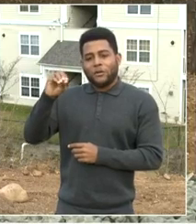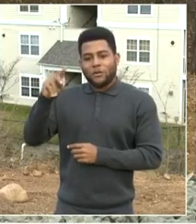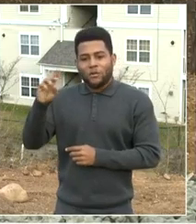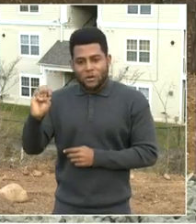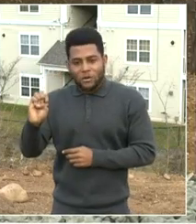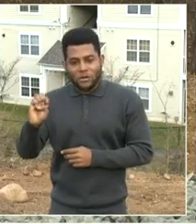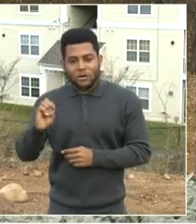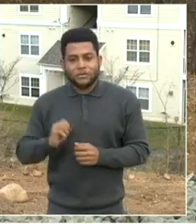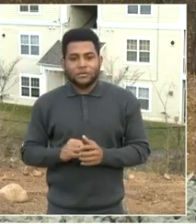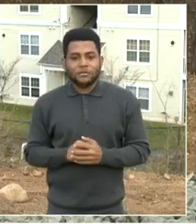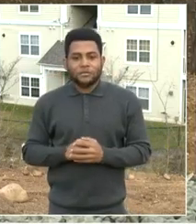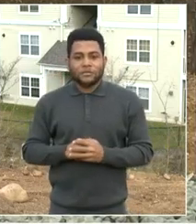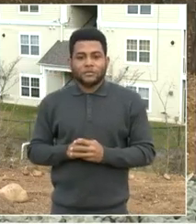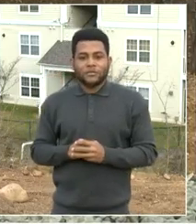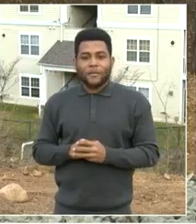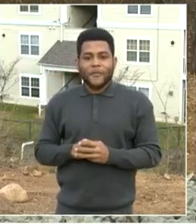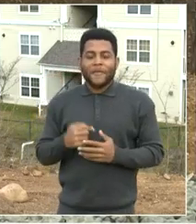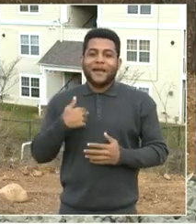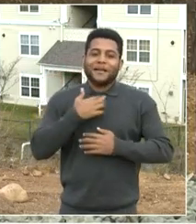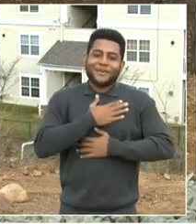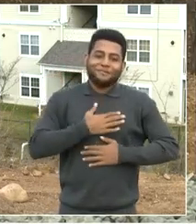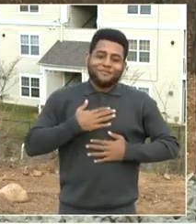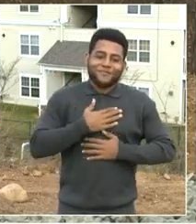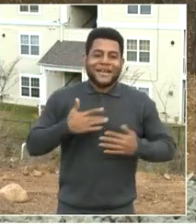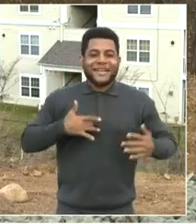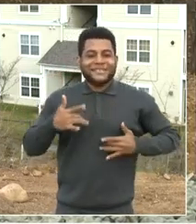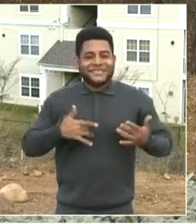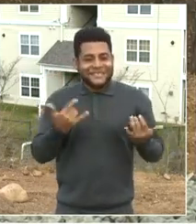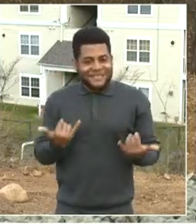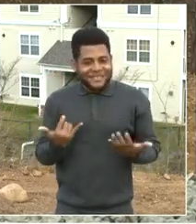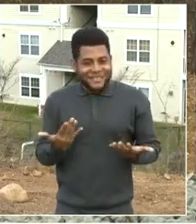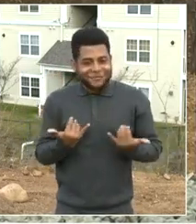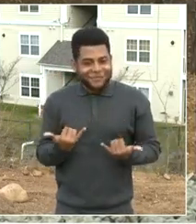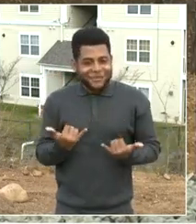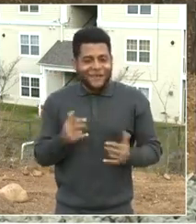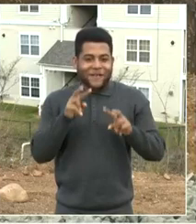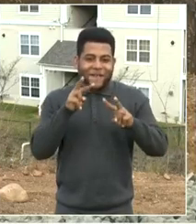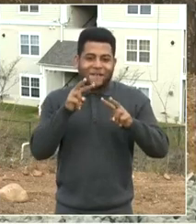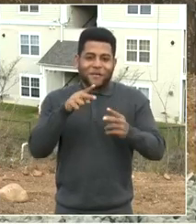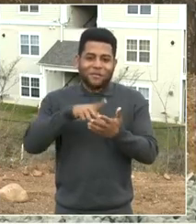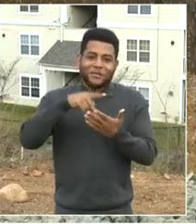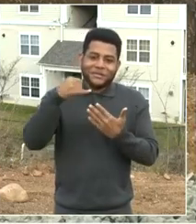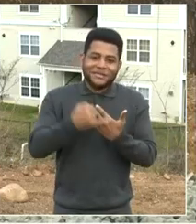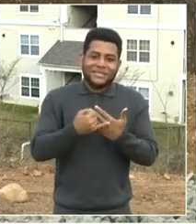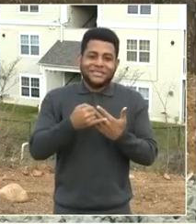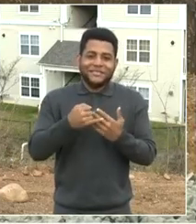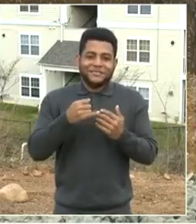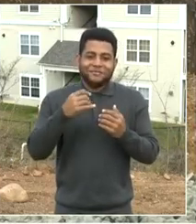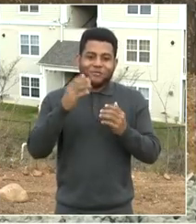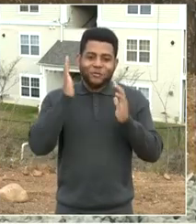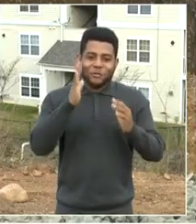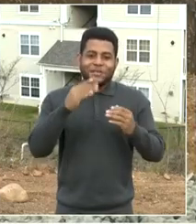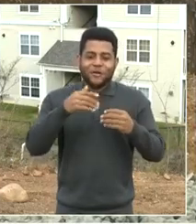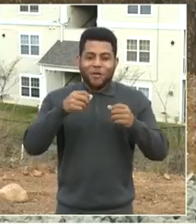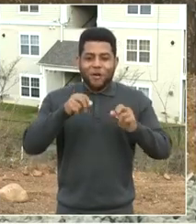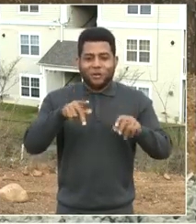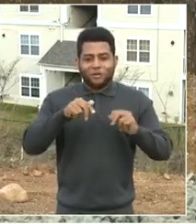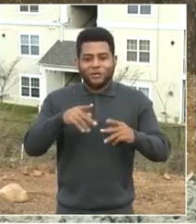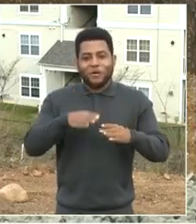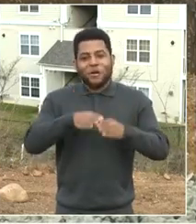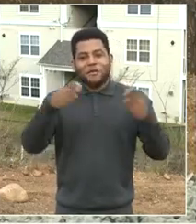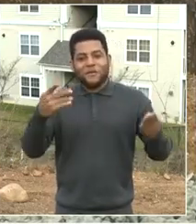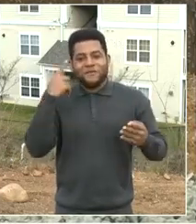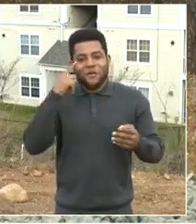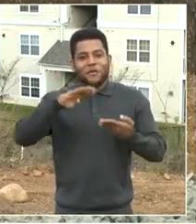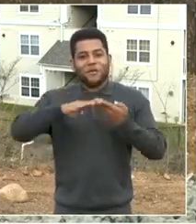looking forward to what this project delivers for the community and the new residents who will take advantage of